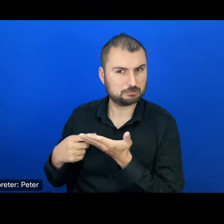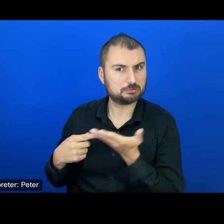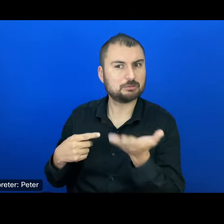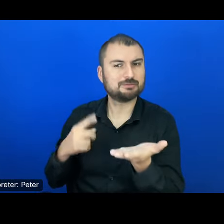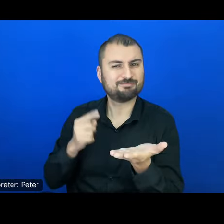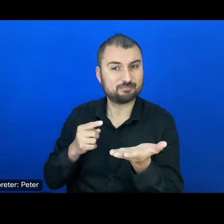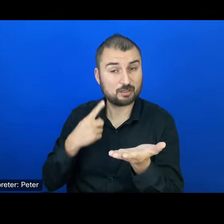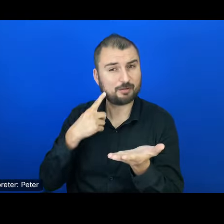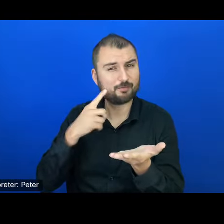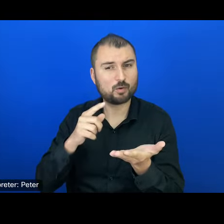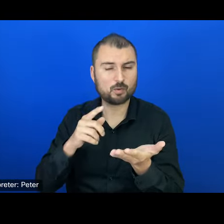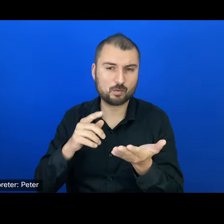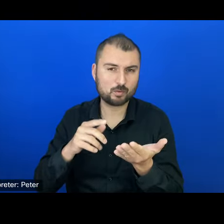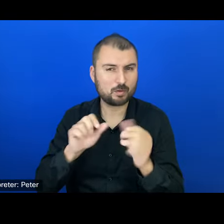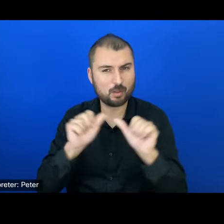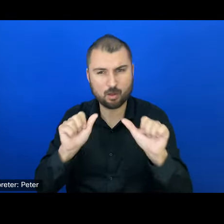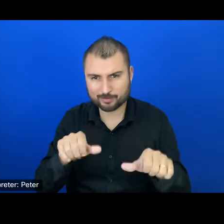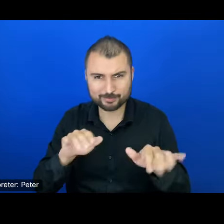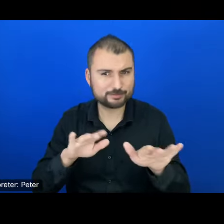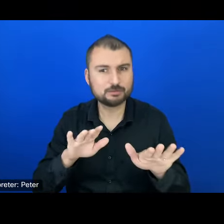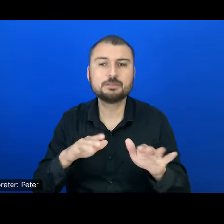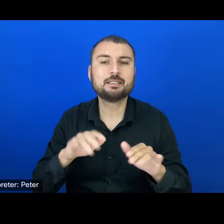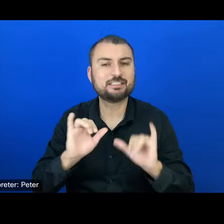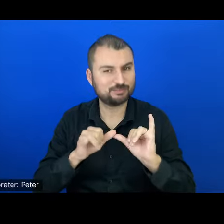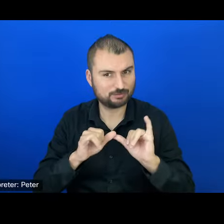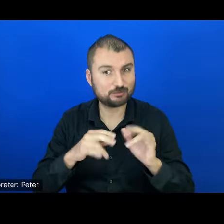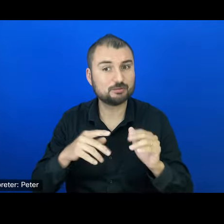For the architect and engineering fees,